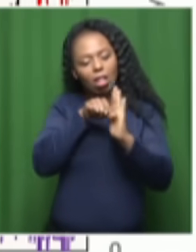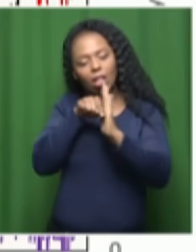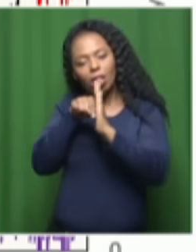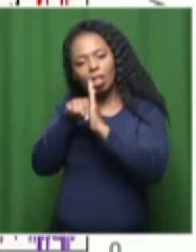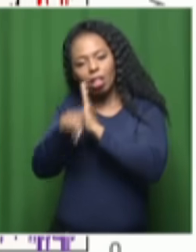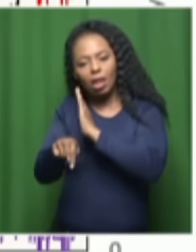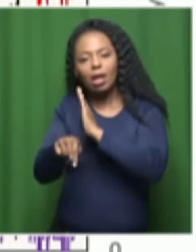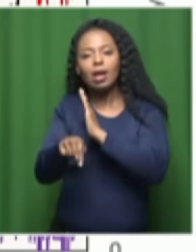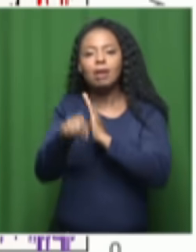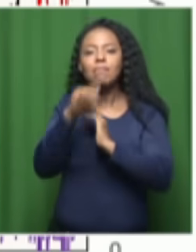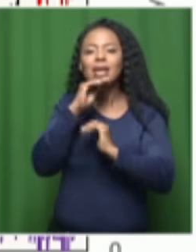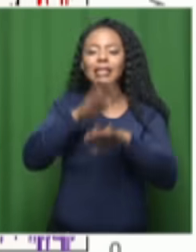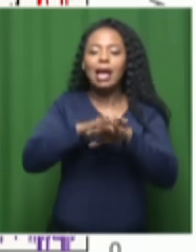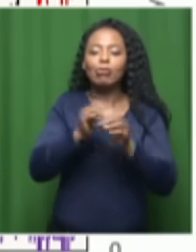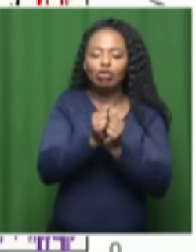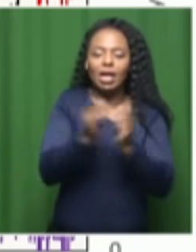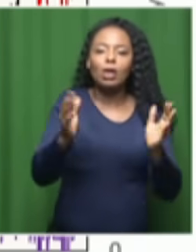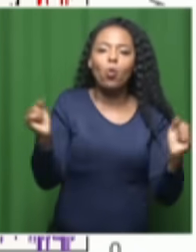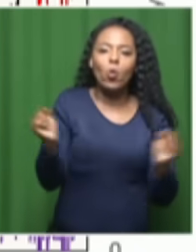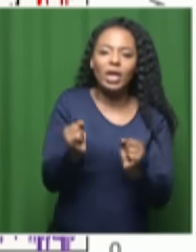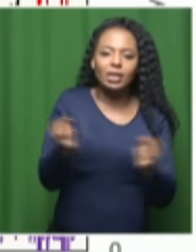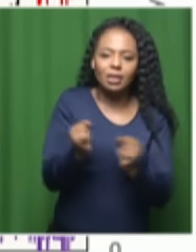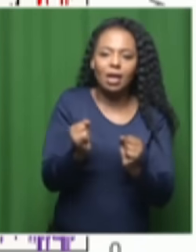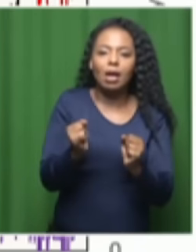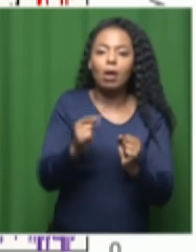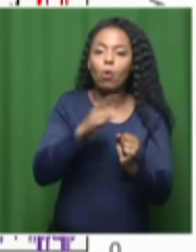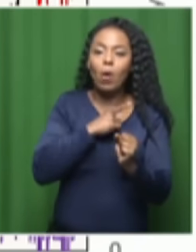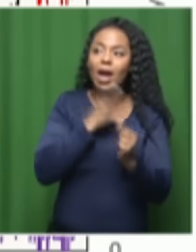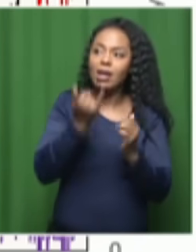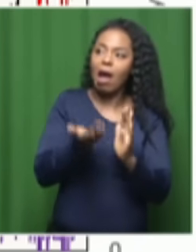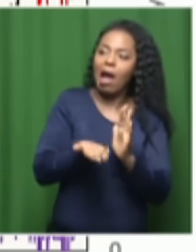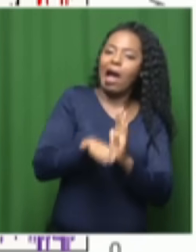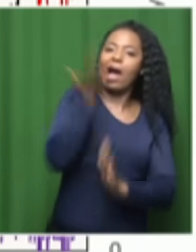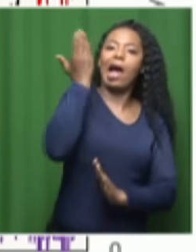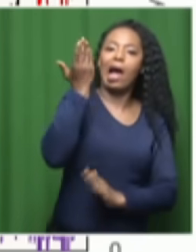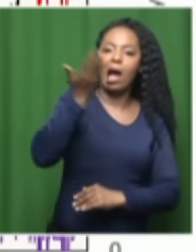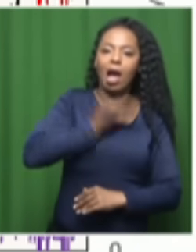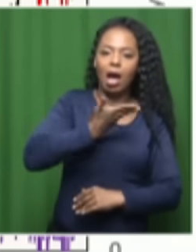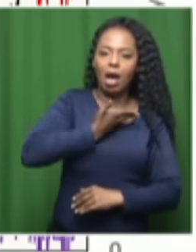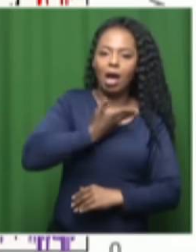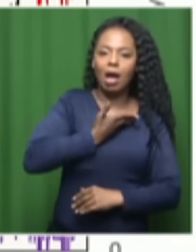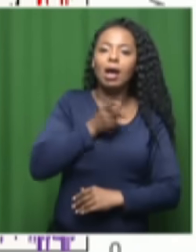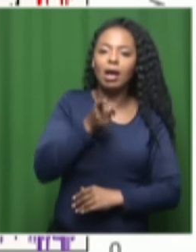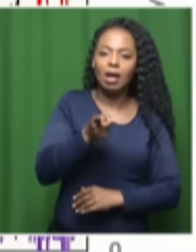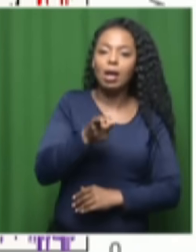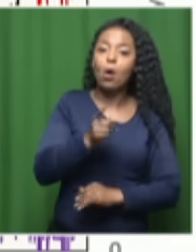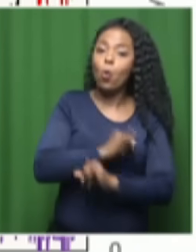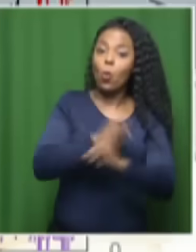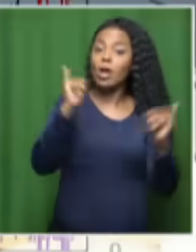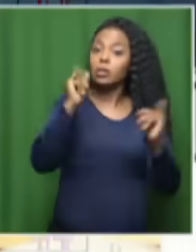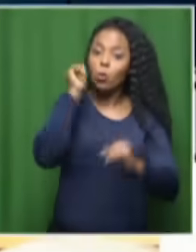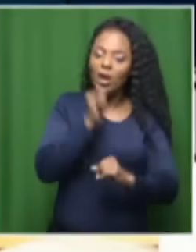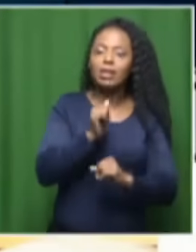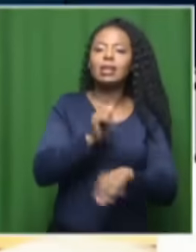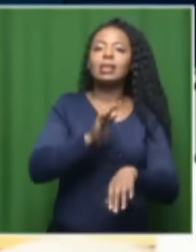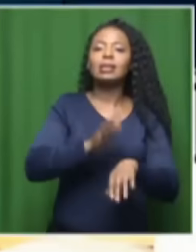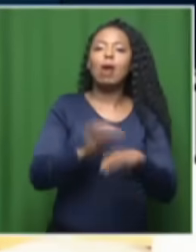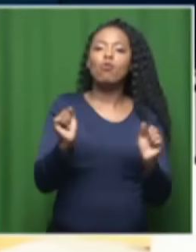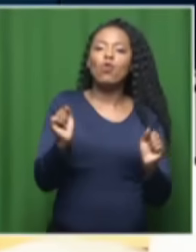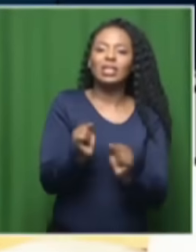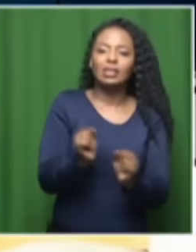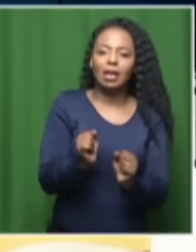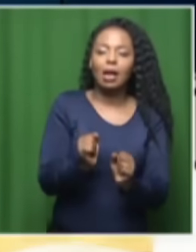And you say, why did that happen? And the answer is because the price goes up dramatically in winter. So a lot of the big